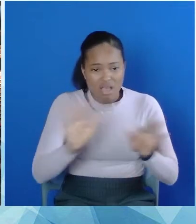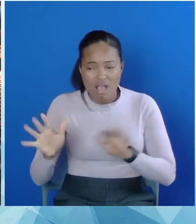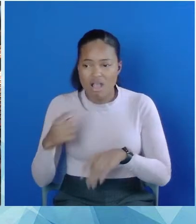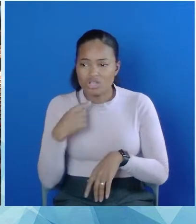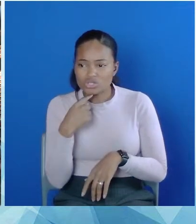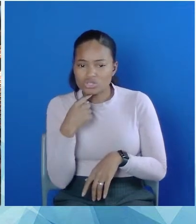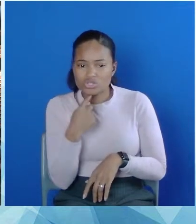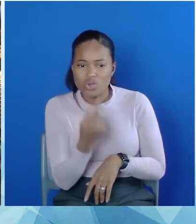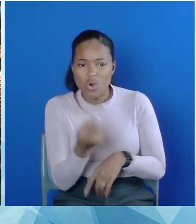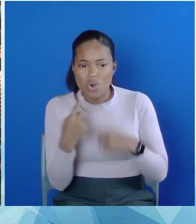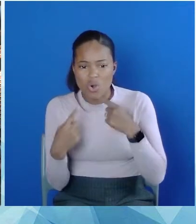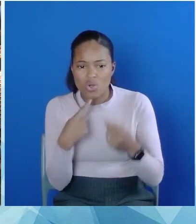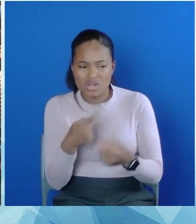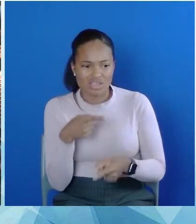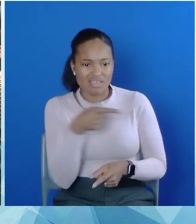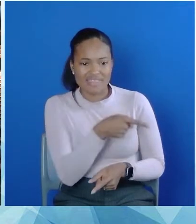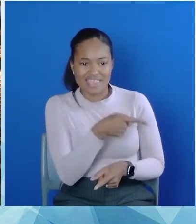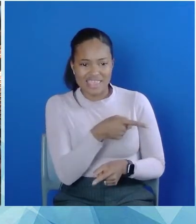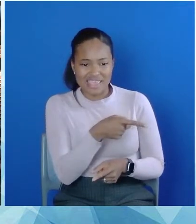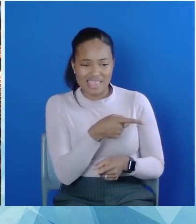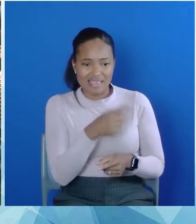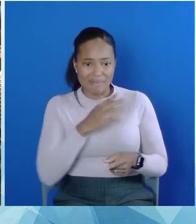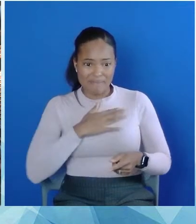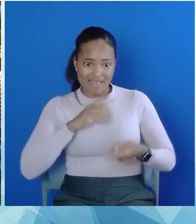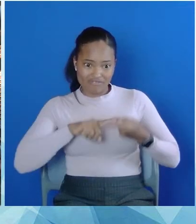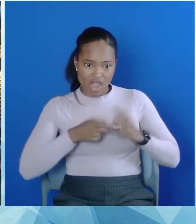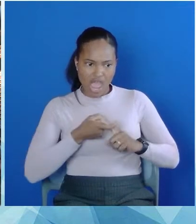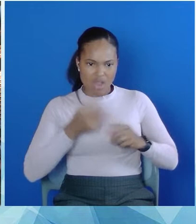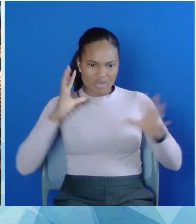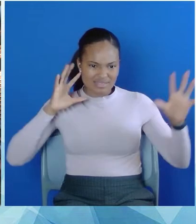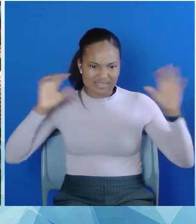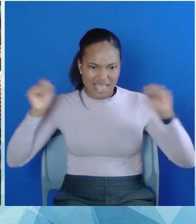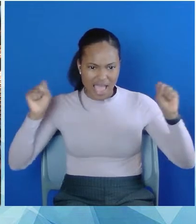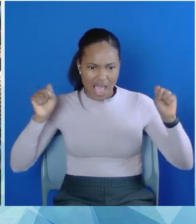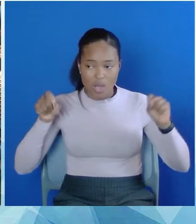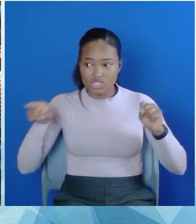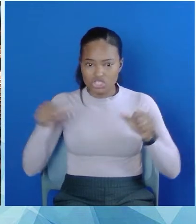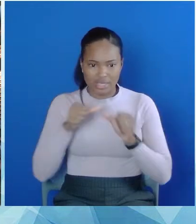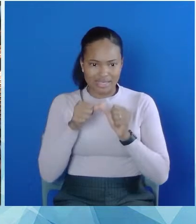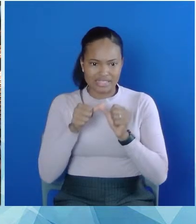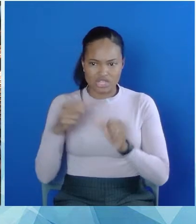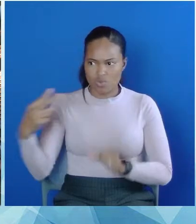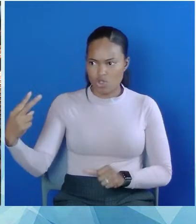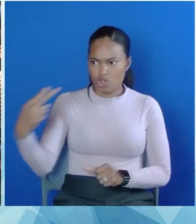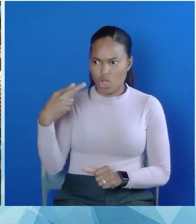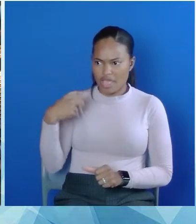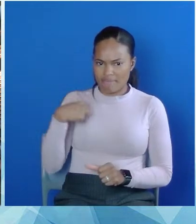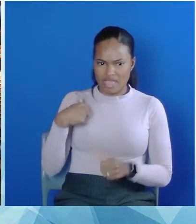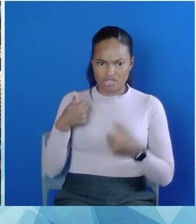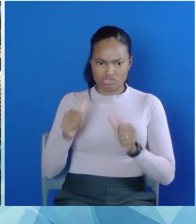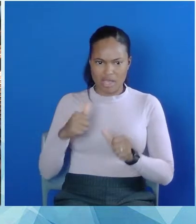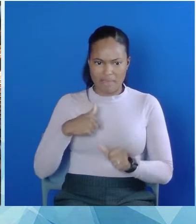too loud. And she continues to look at me, to try to intimidate me.